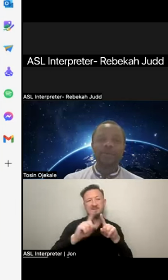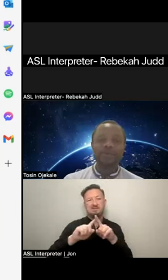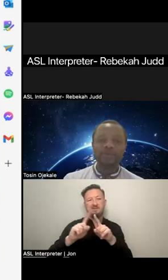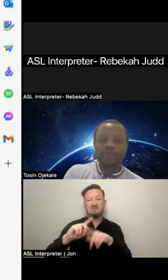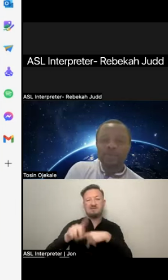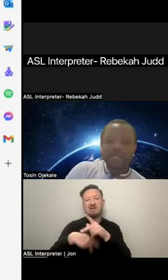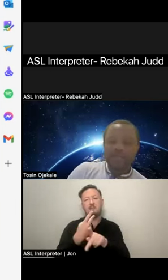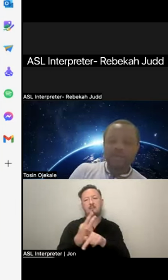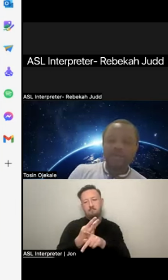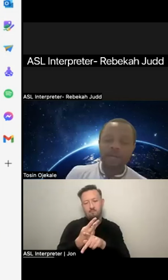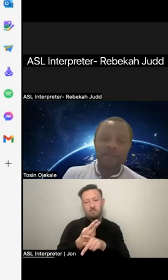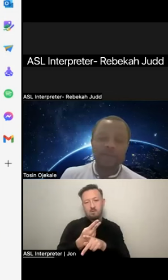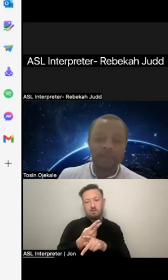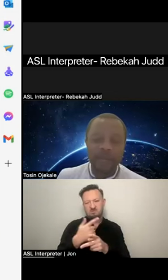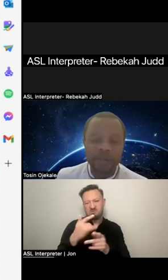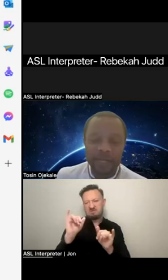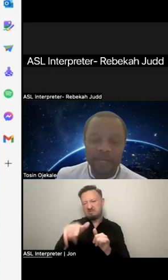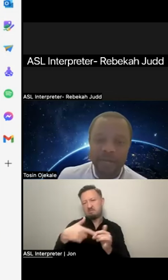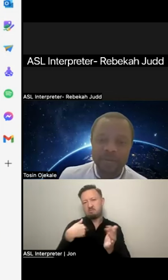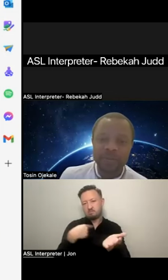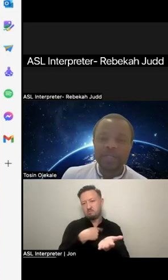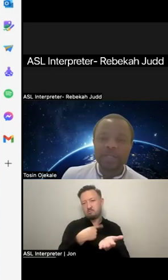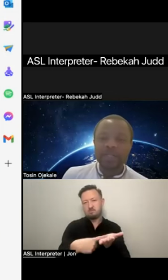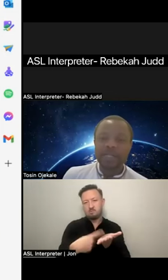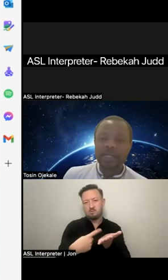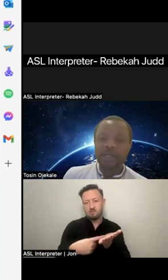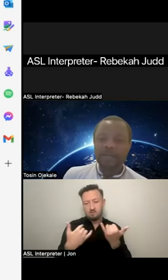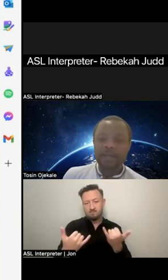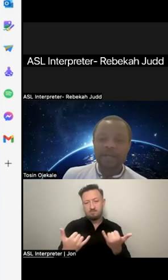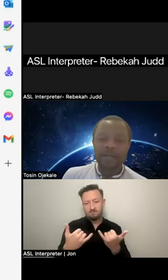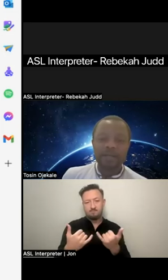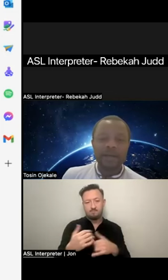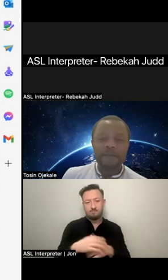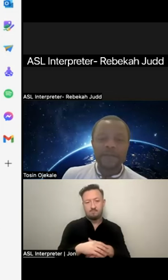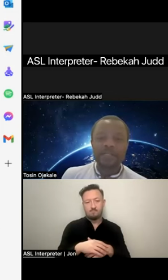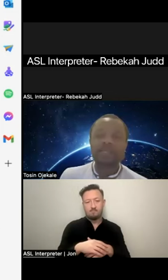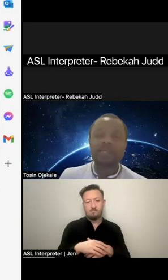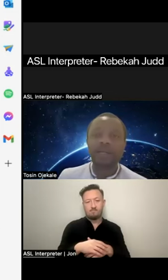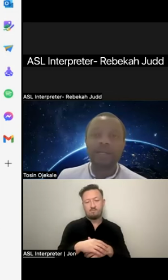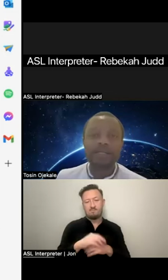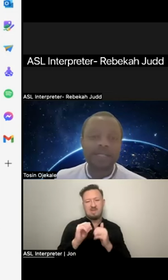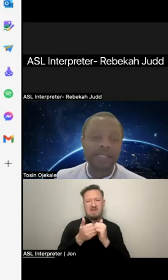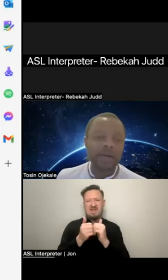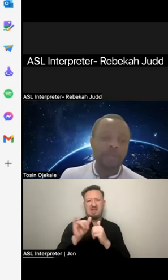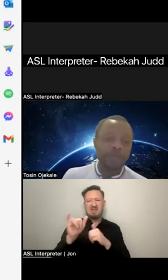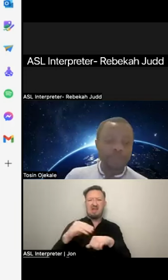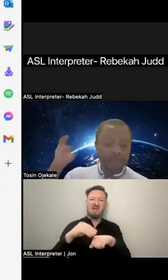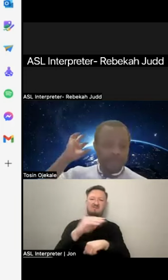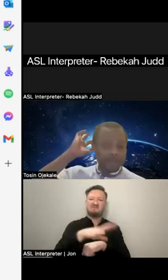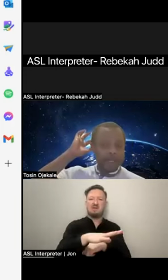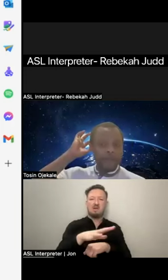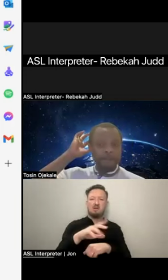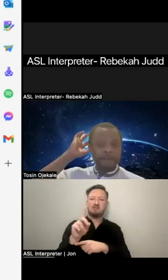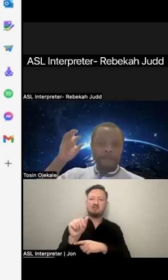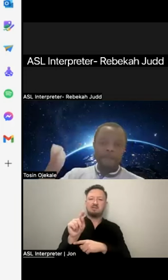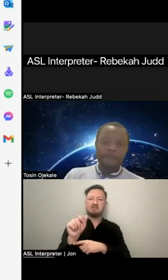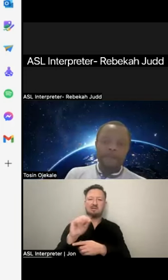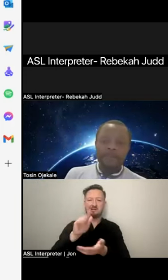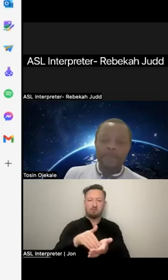well. So let's talk about some of them and how they affect data center operations, okay?